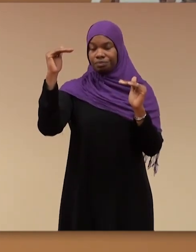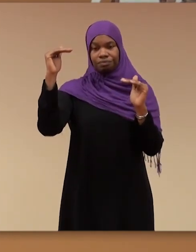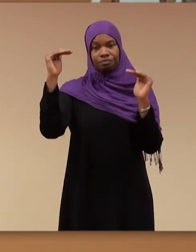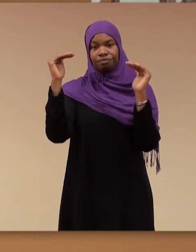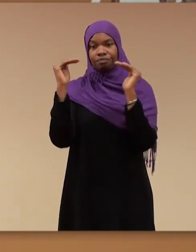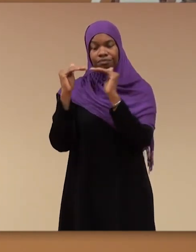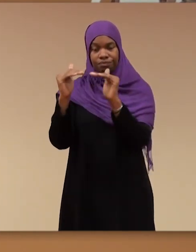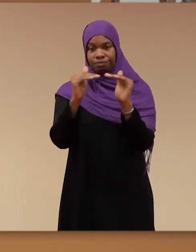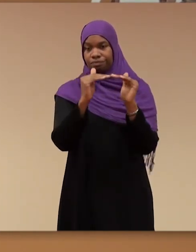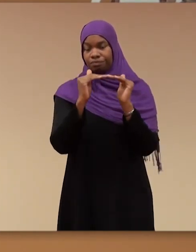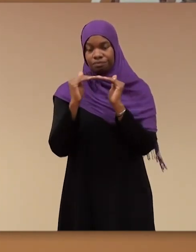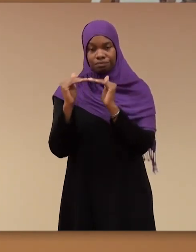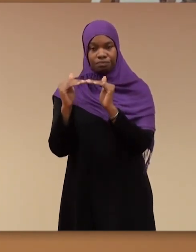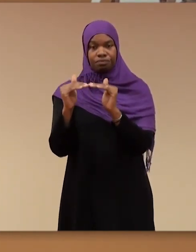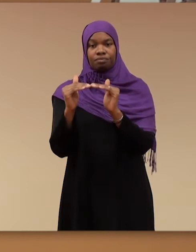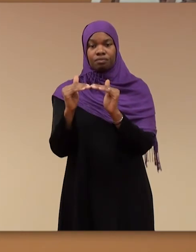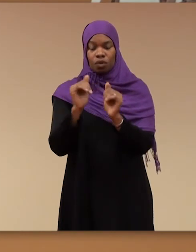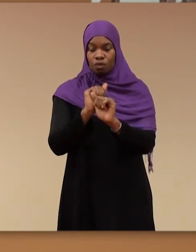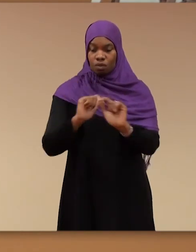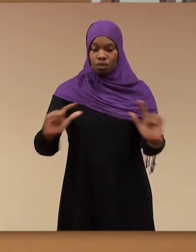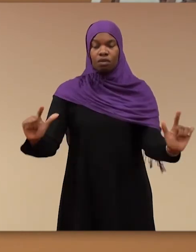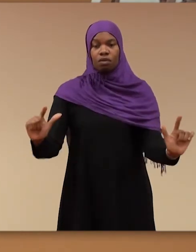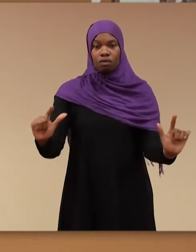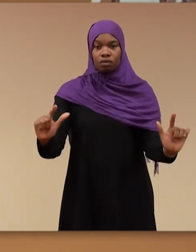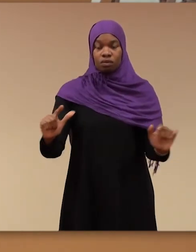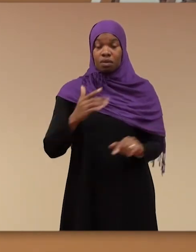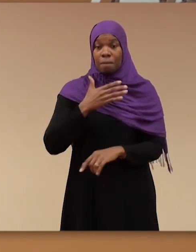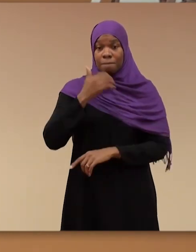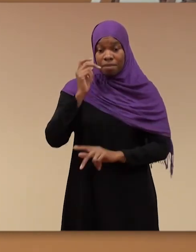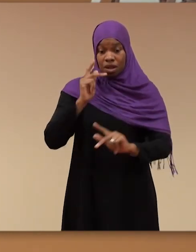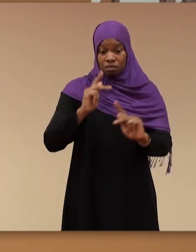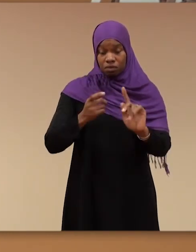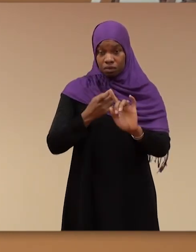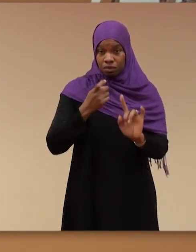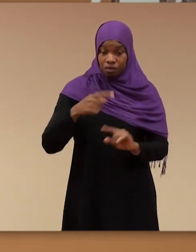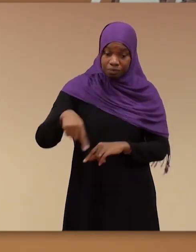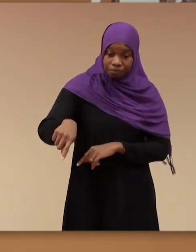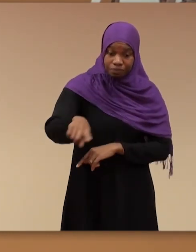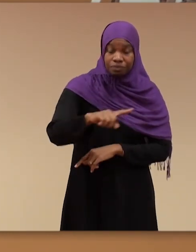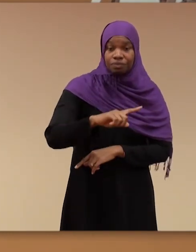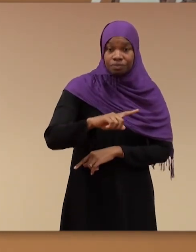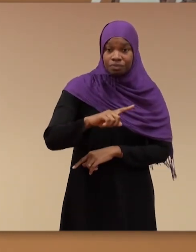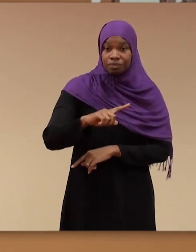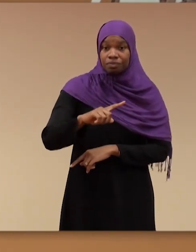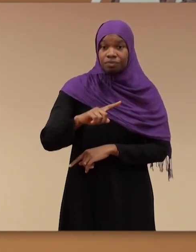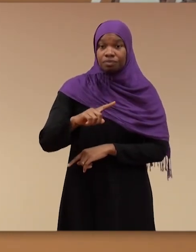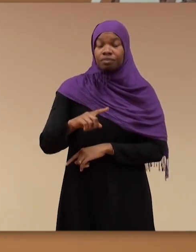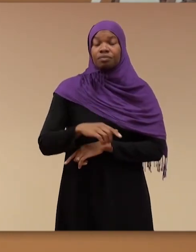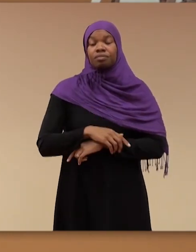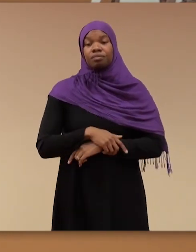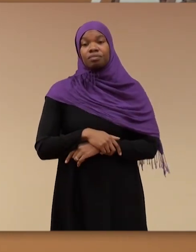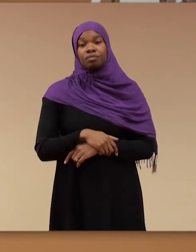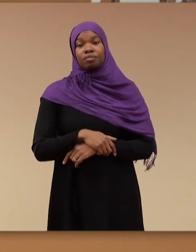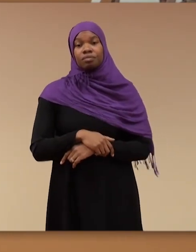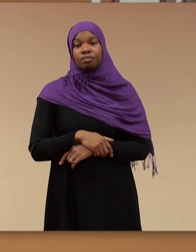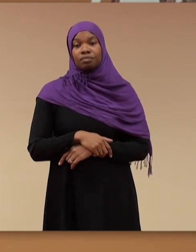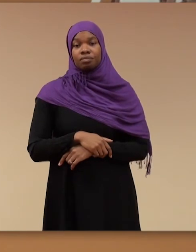All of them are equal. And the best among you in the sight of God, the best